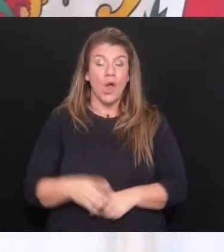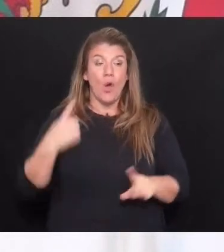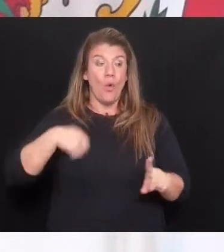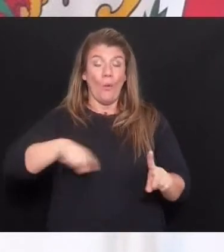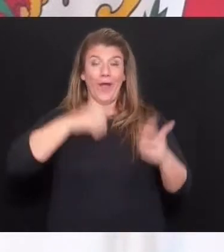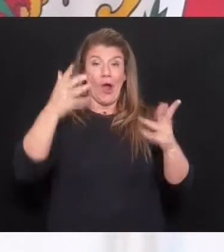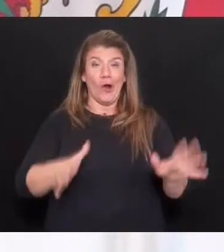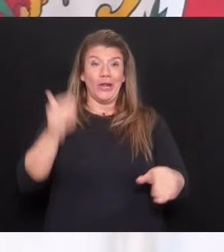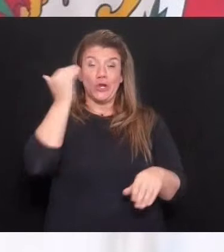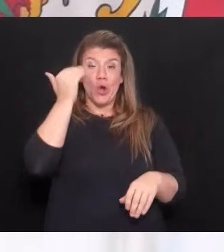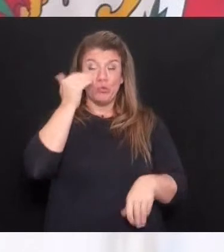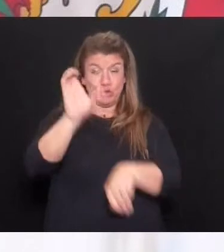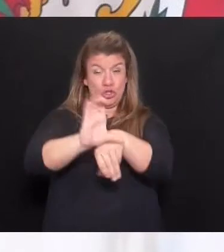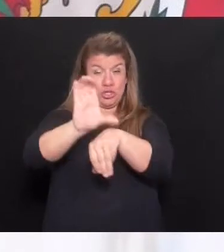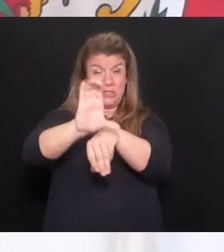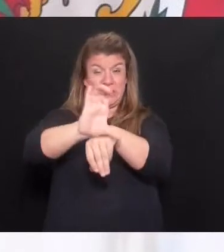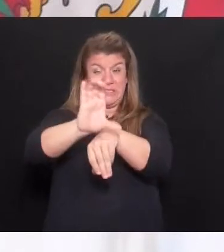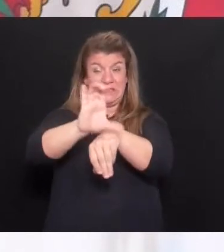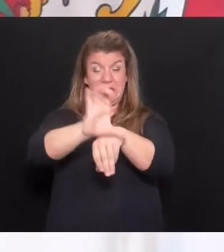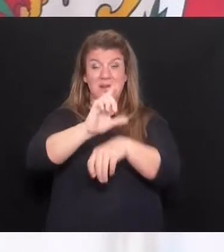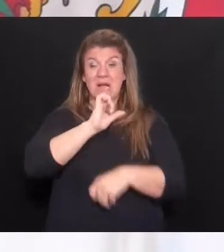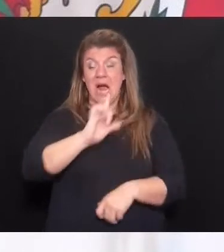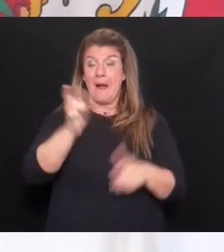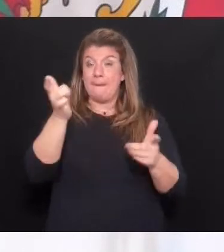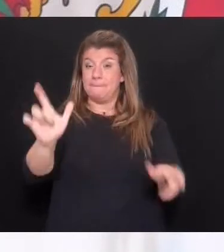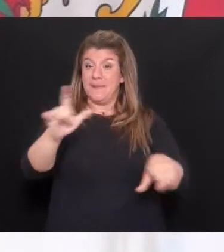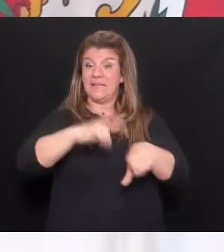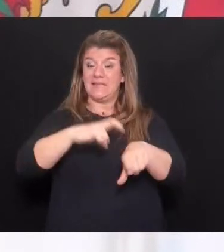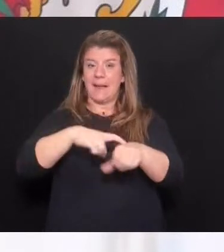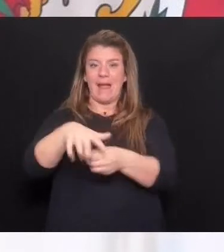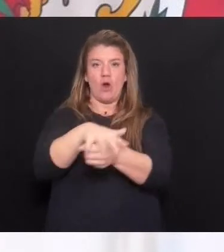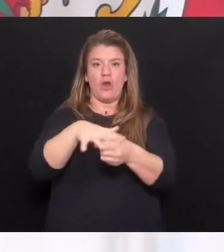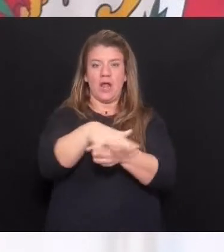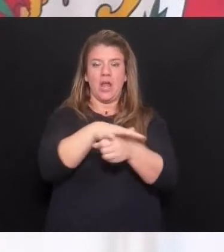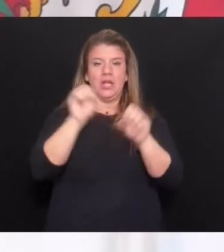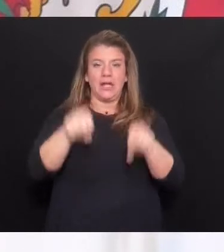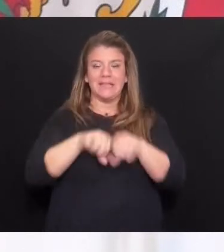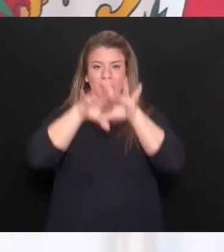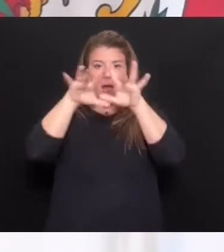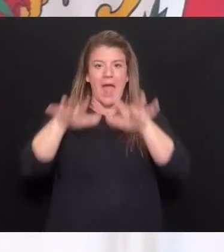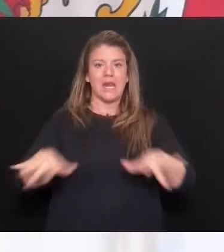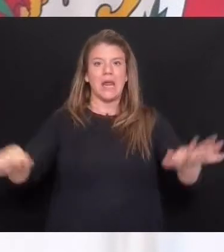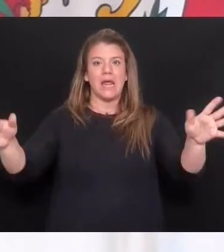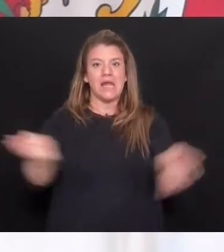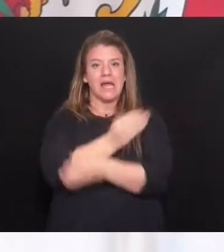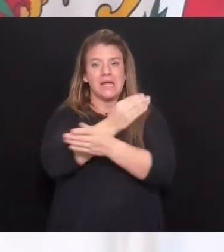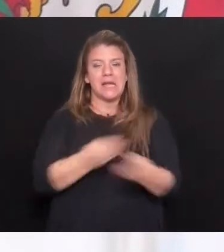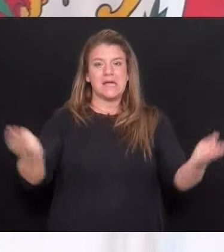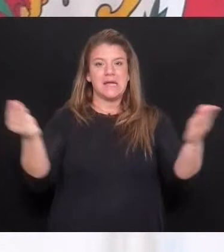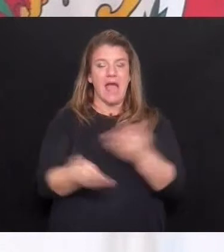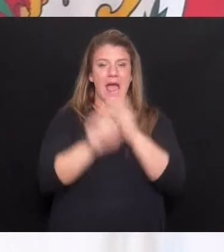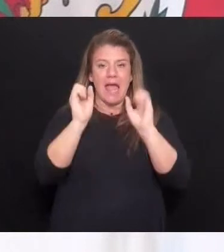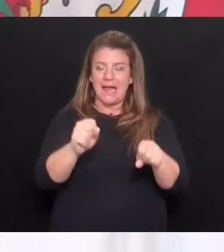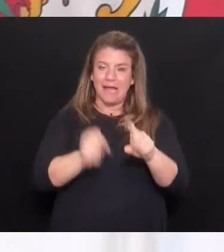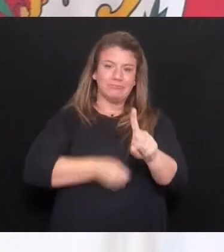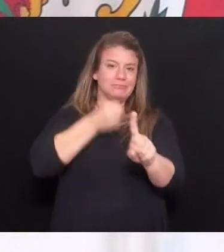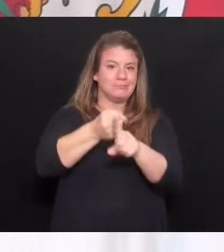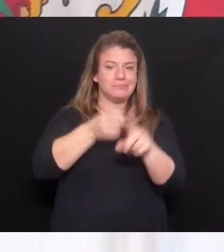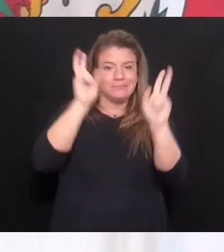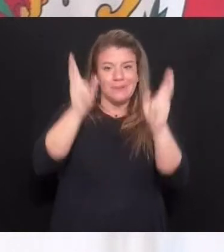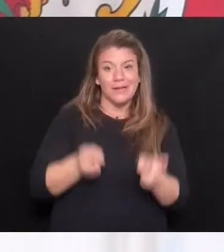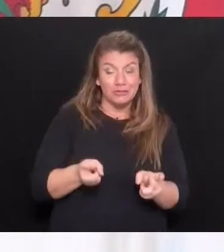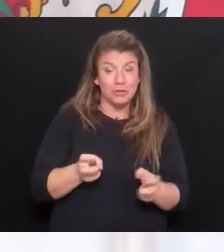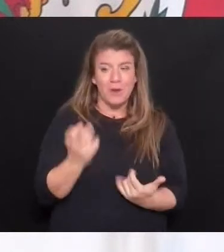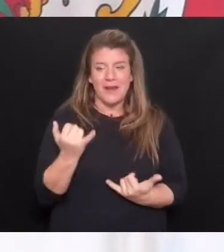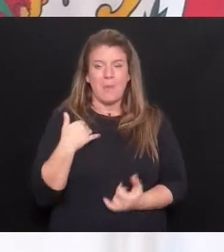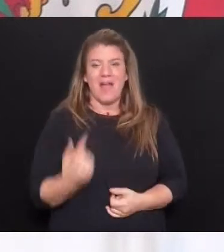the churches are a big-time area where this can spread and it can cause all kinds of issues, but only